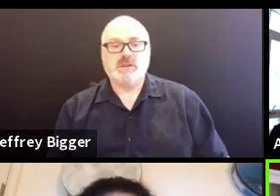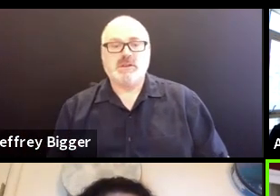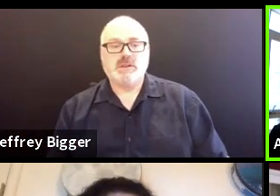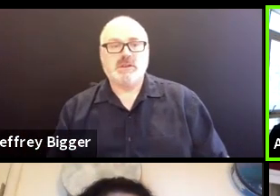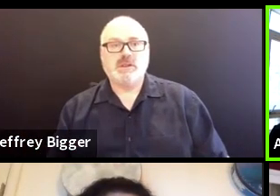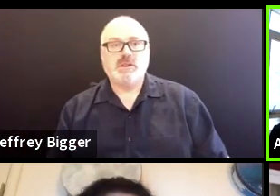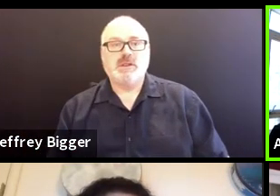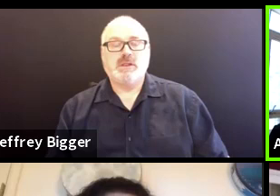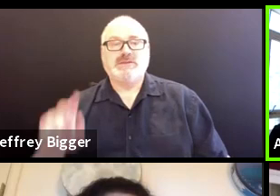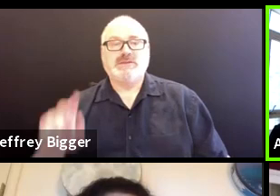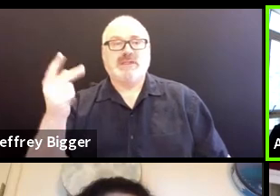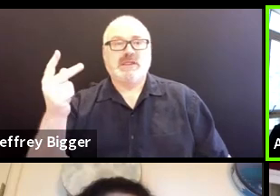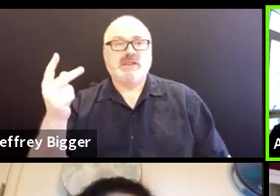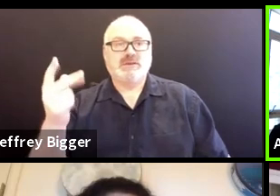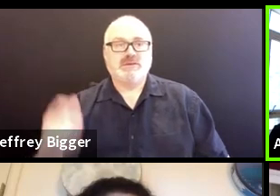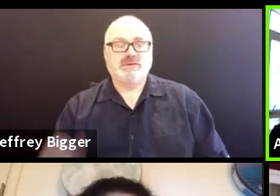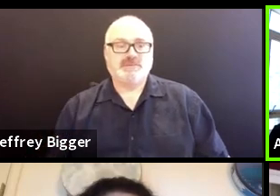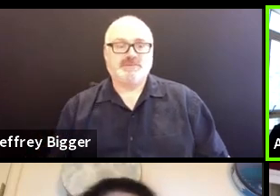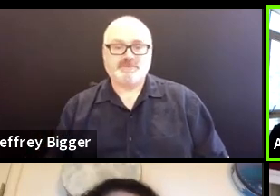Second?